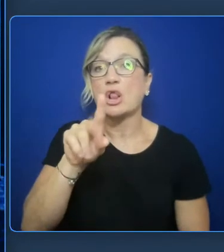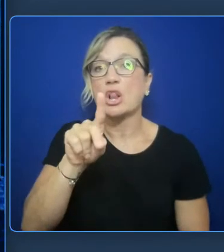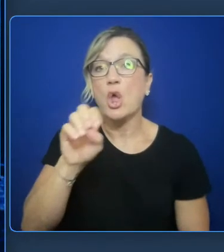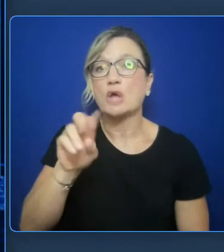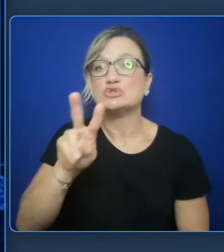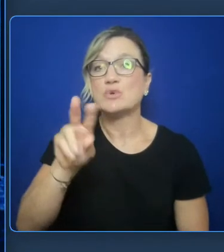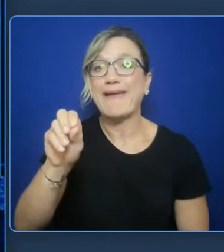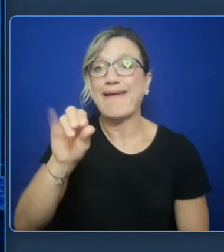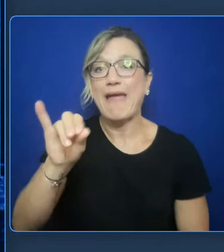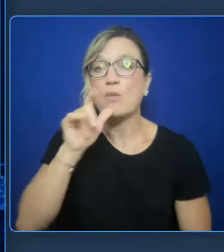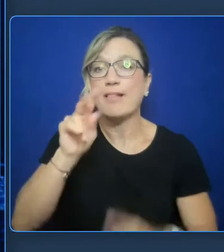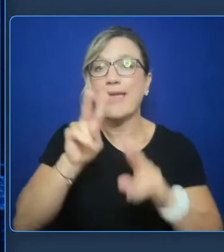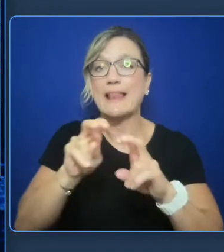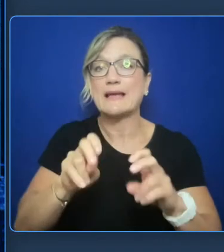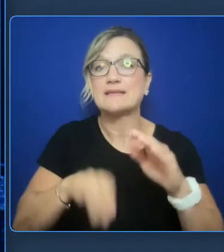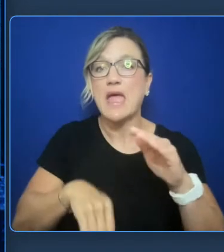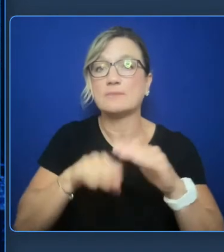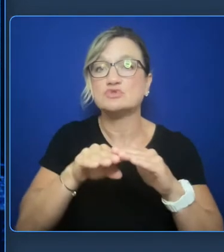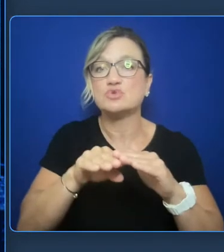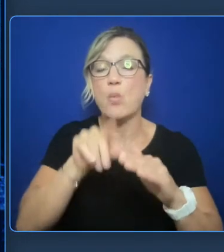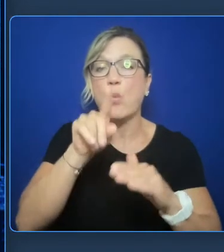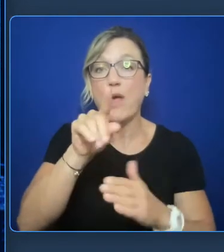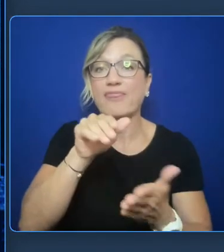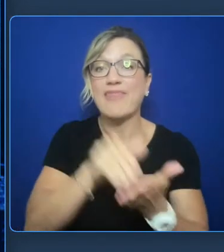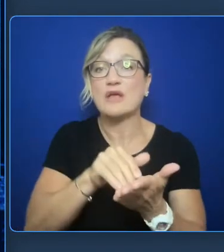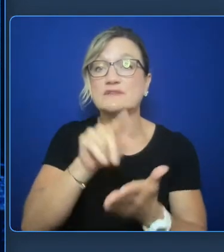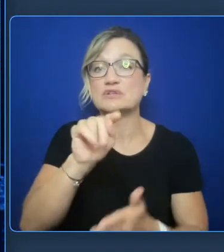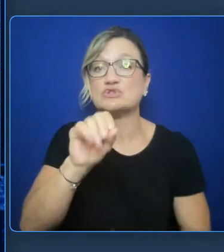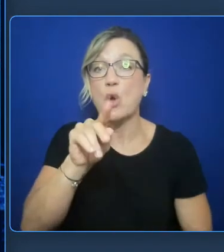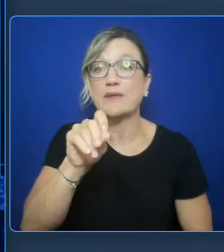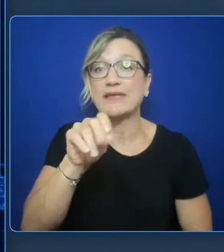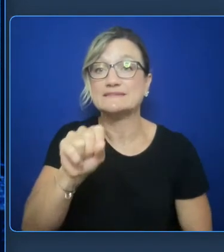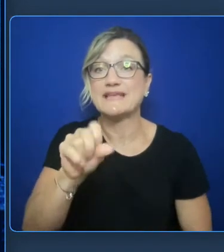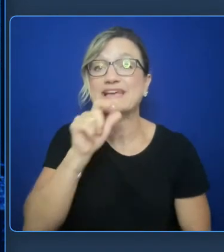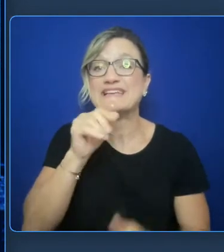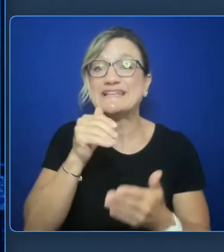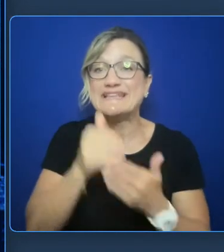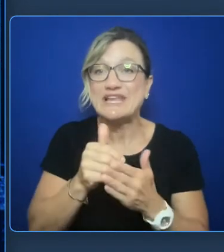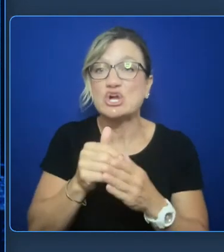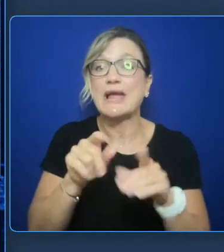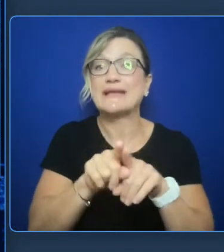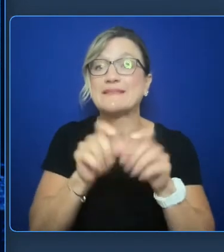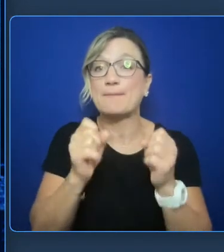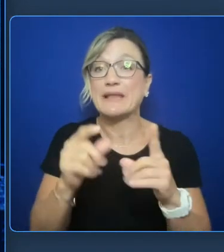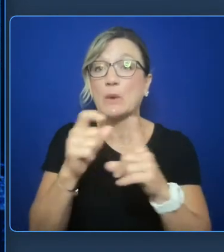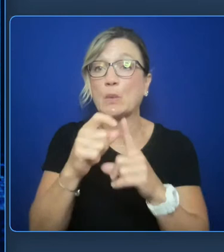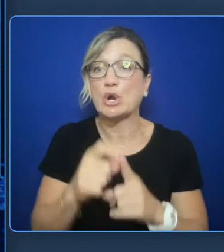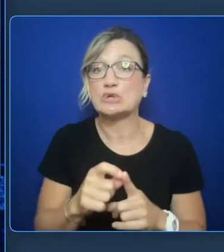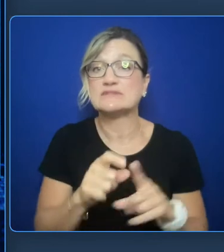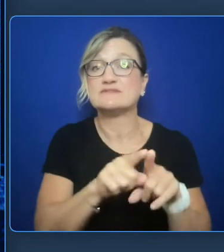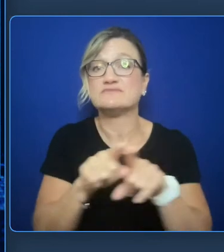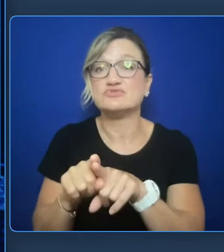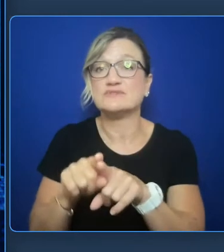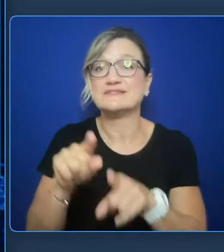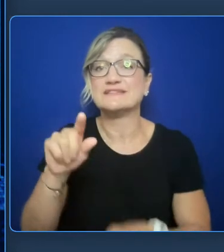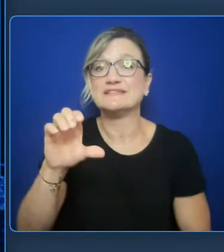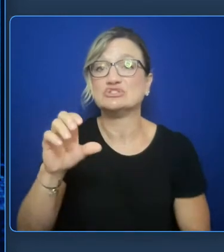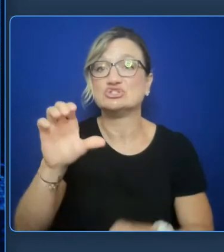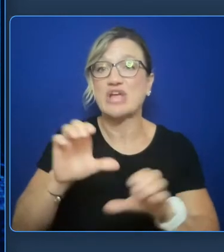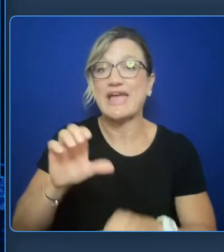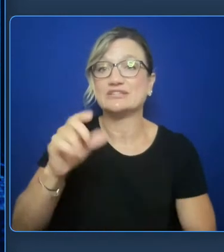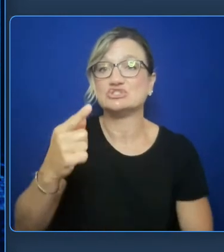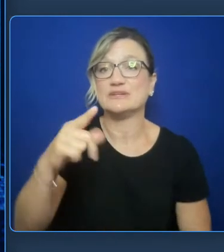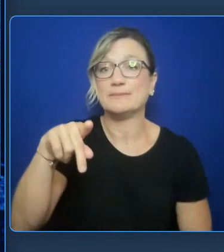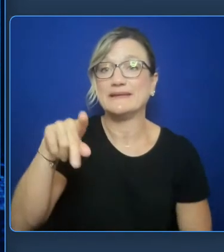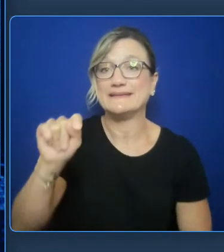will analyze up to 100,000 tokens, or near as many words as do much of the same things the ChatGPT